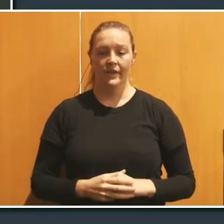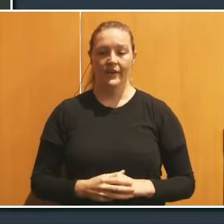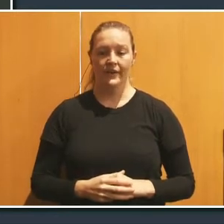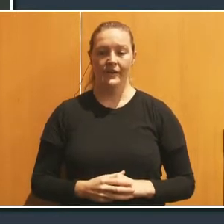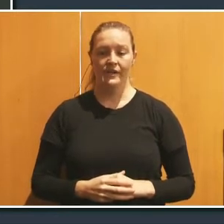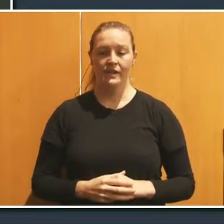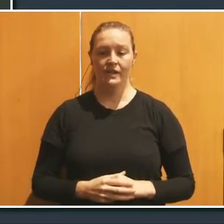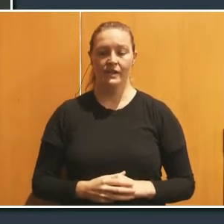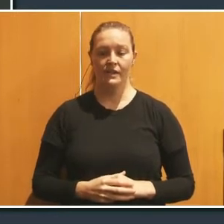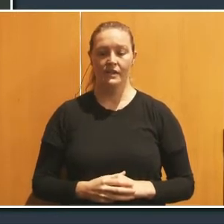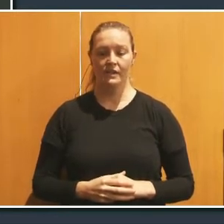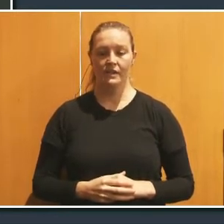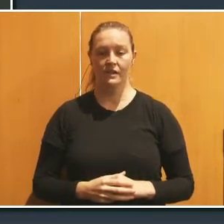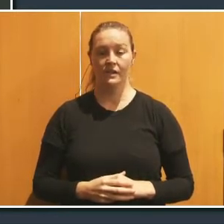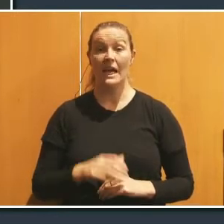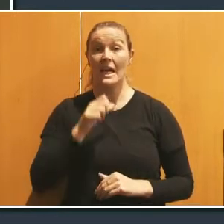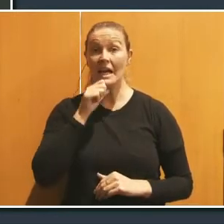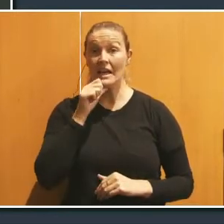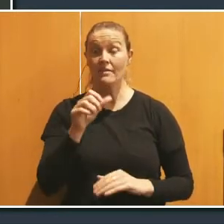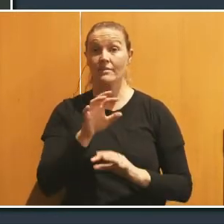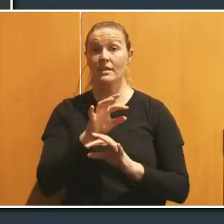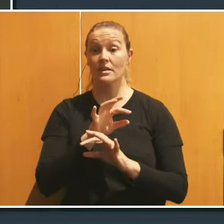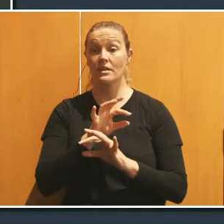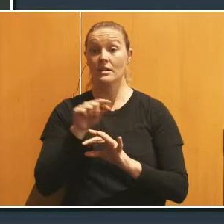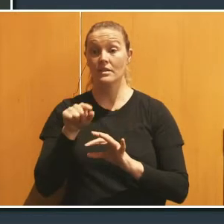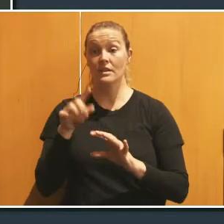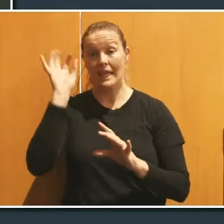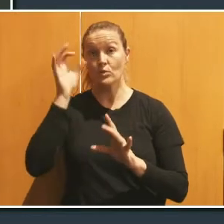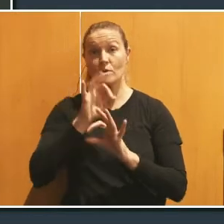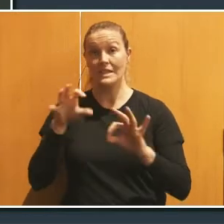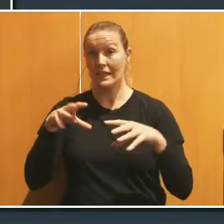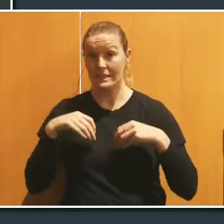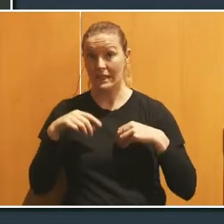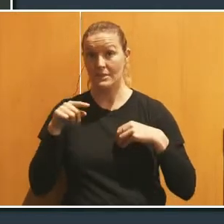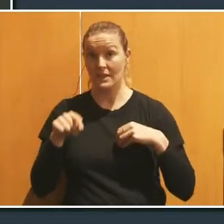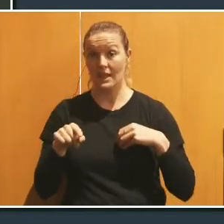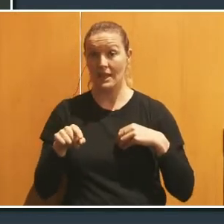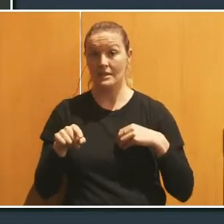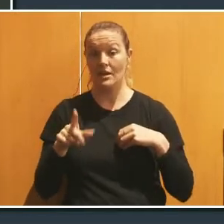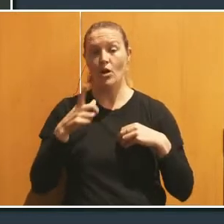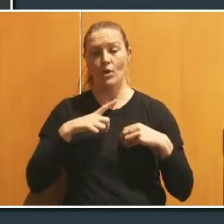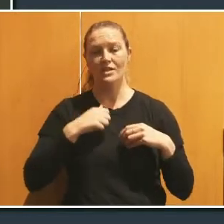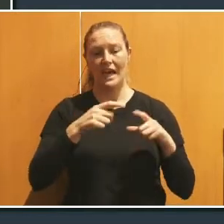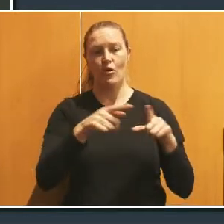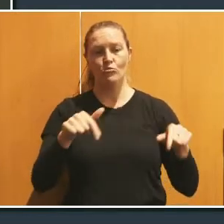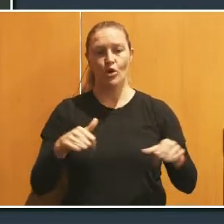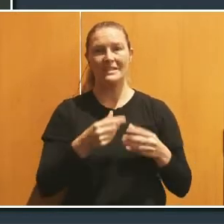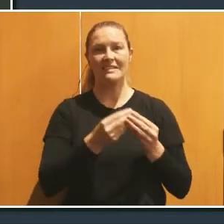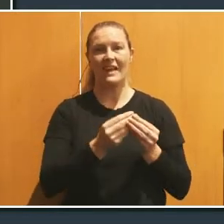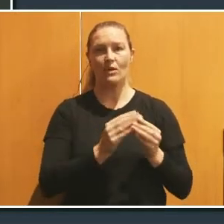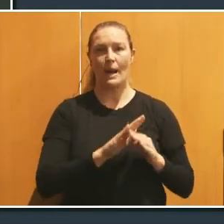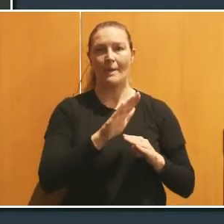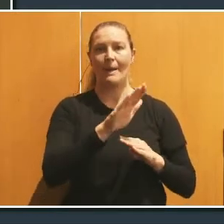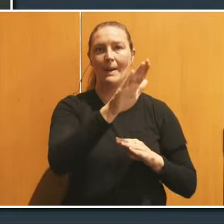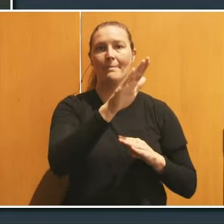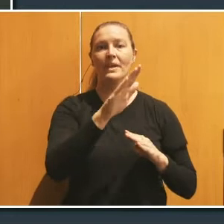If that is not adopted, because our property has gone up in value so much, it's because QV